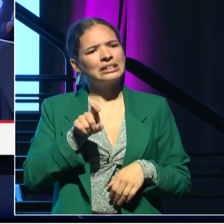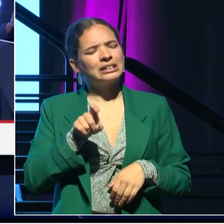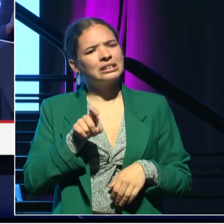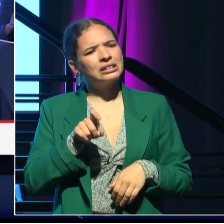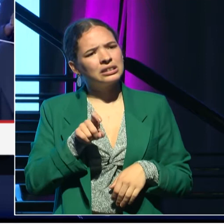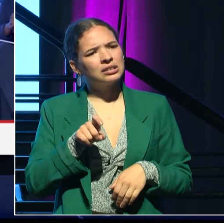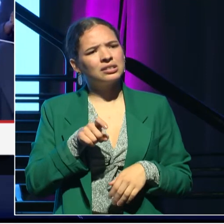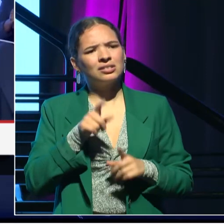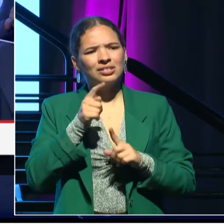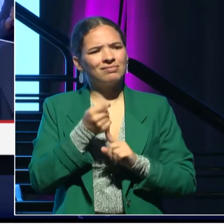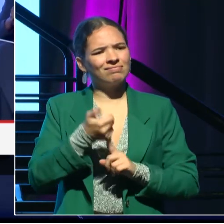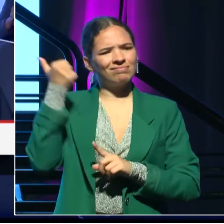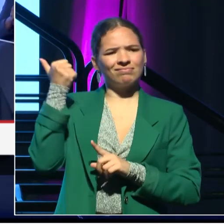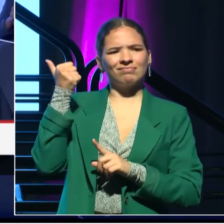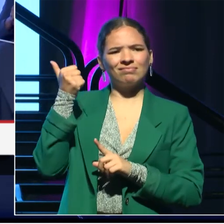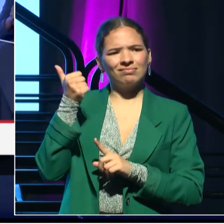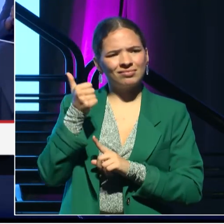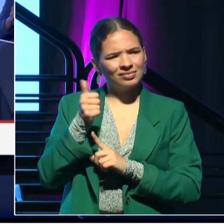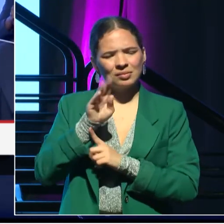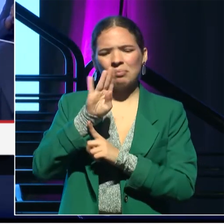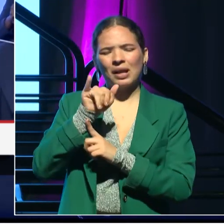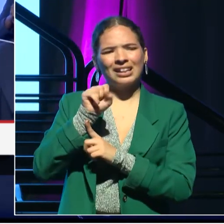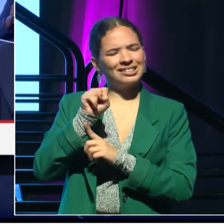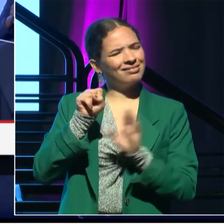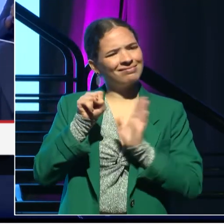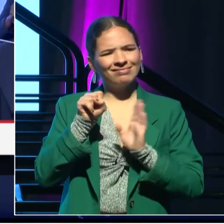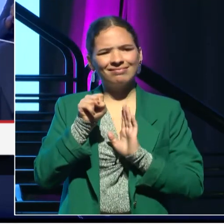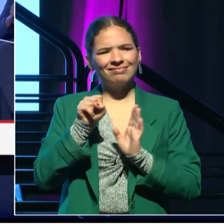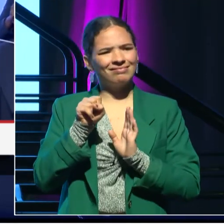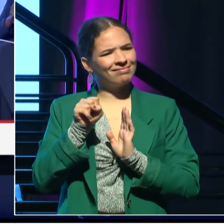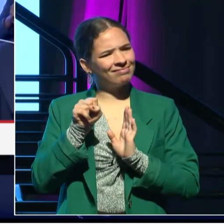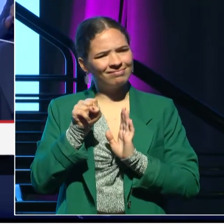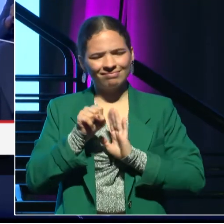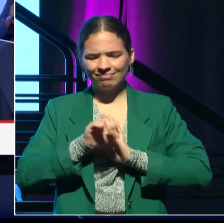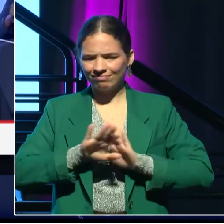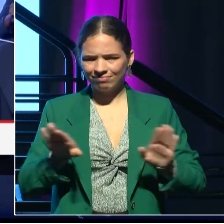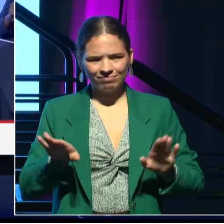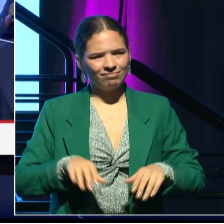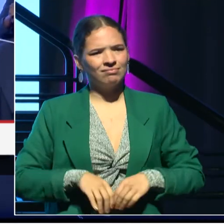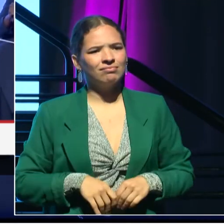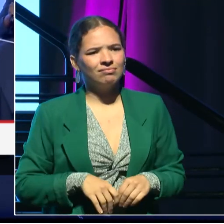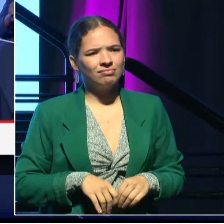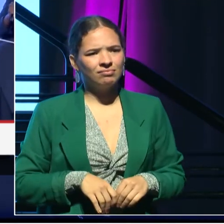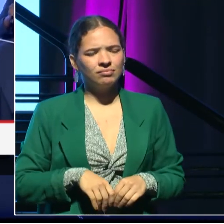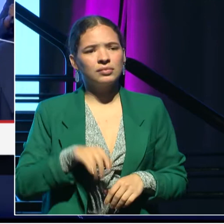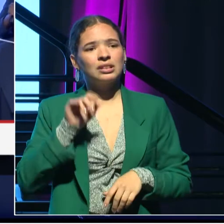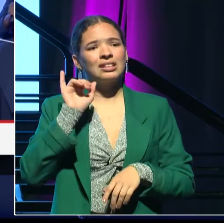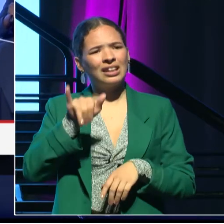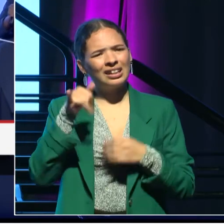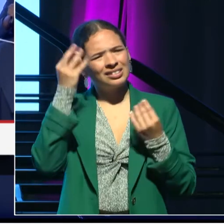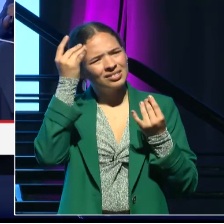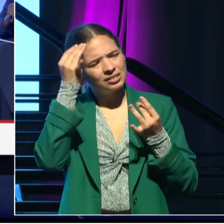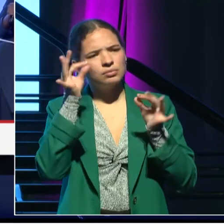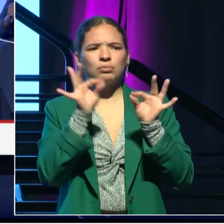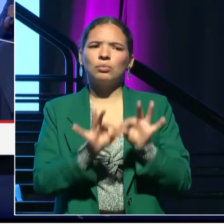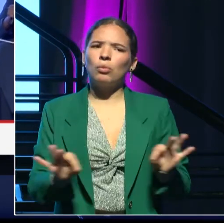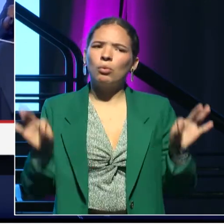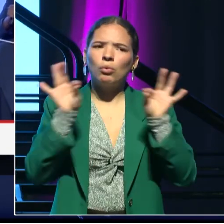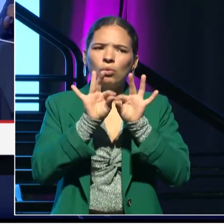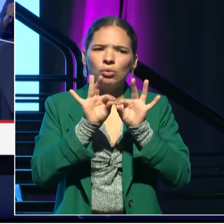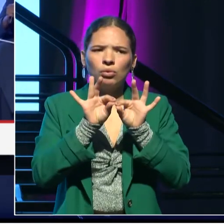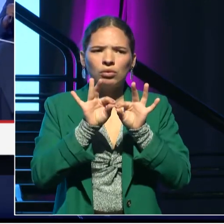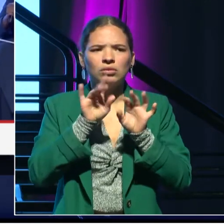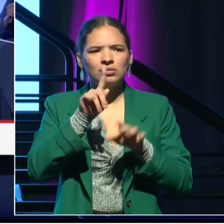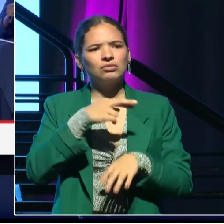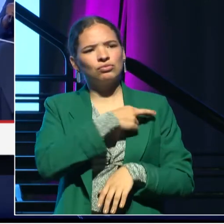me their lives. And that's what we have to think about, the factor of how important it is, because you are risking people's